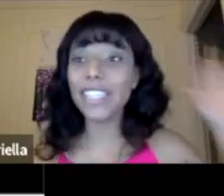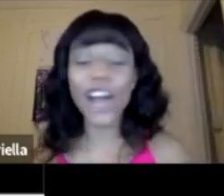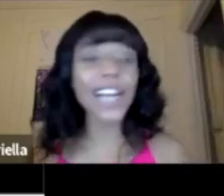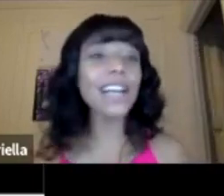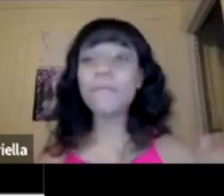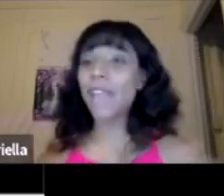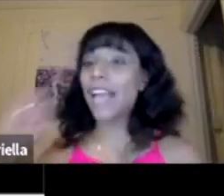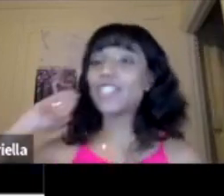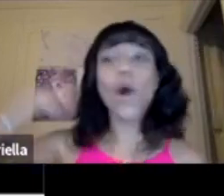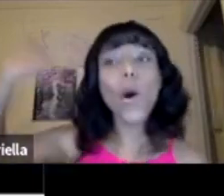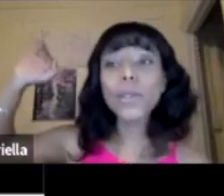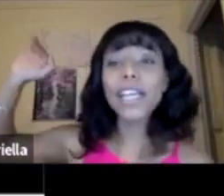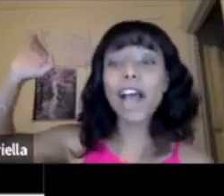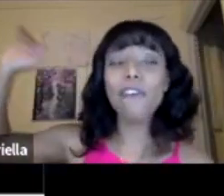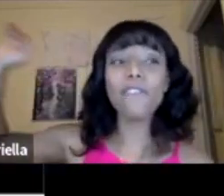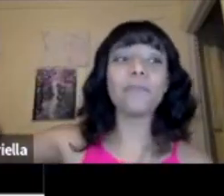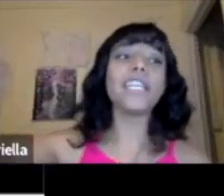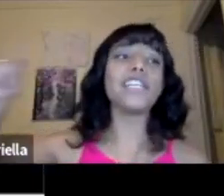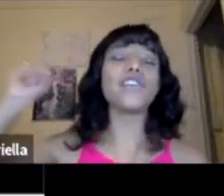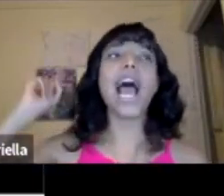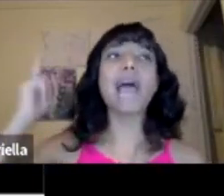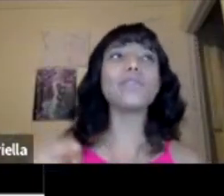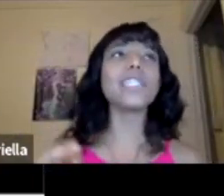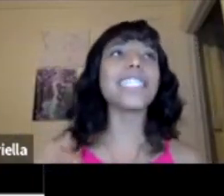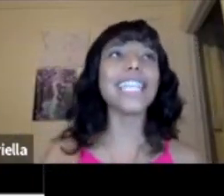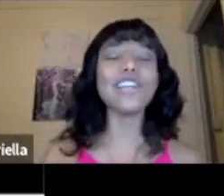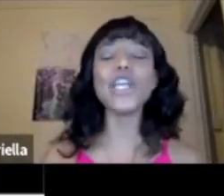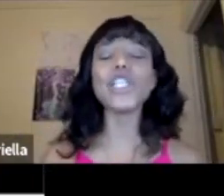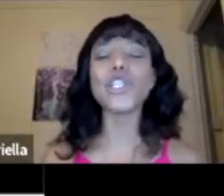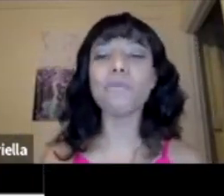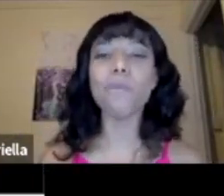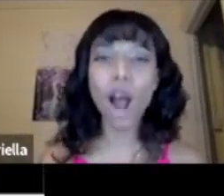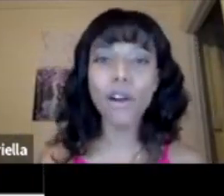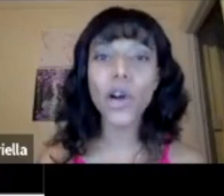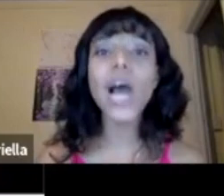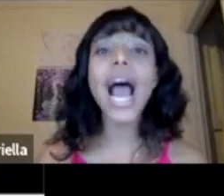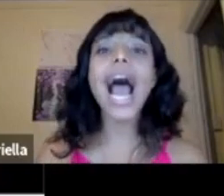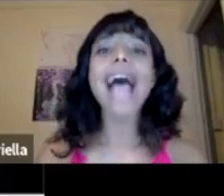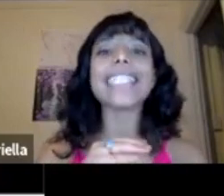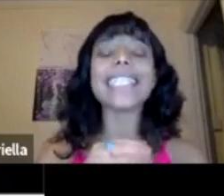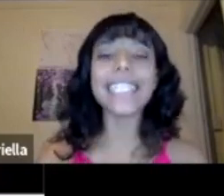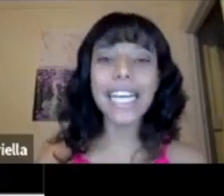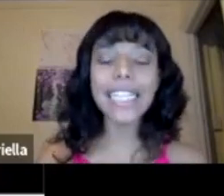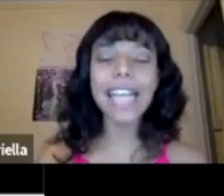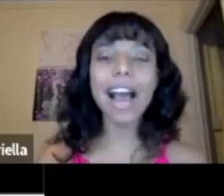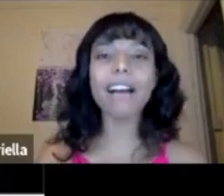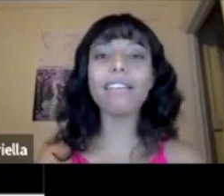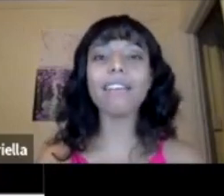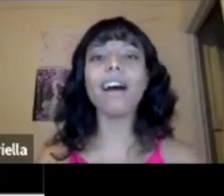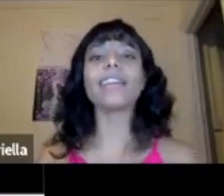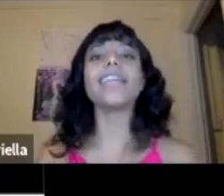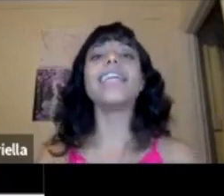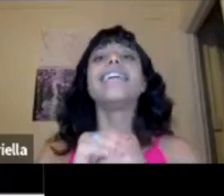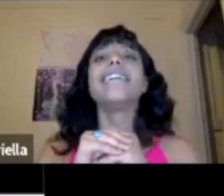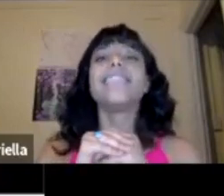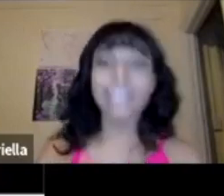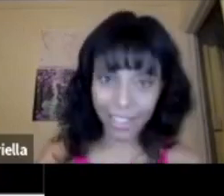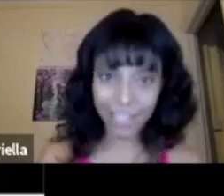we started, and it's only up from here. So I will see you tomorrow at 6